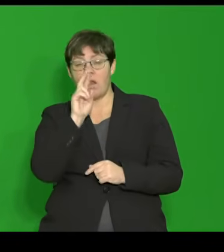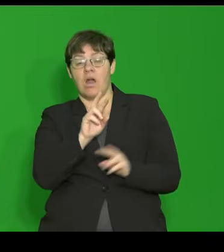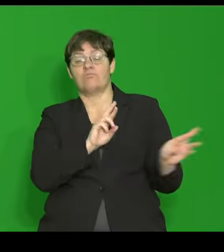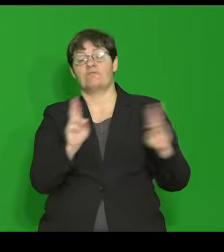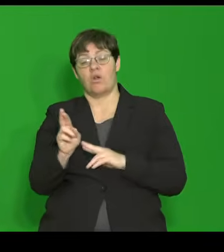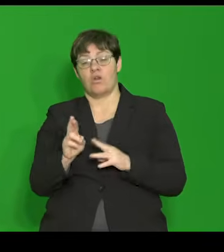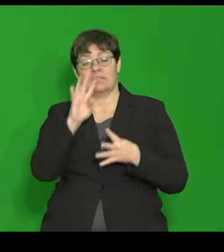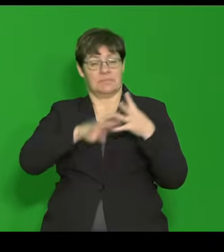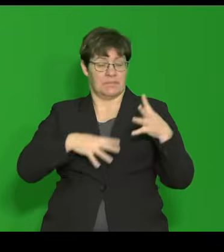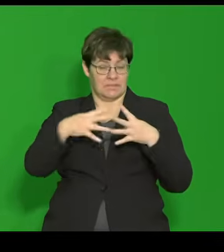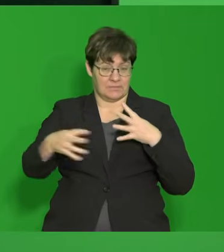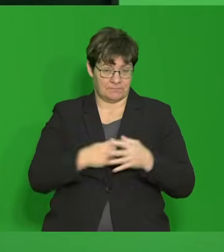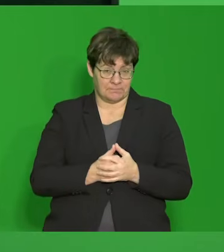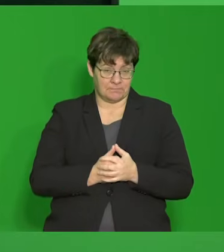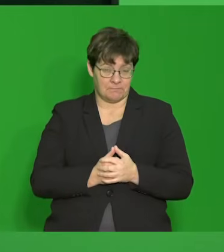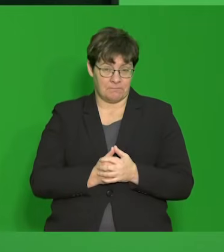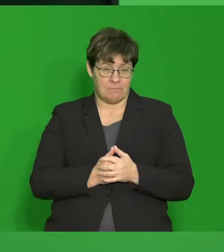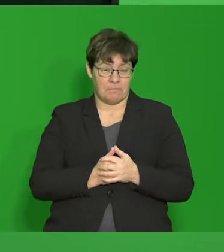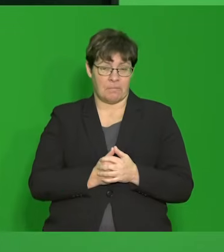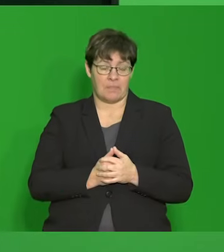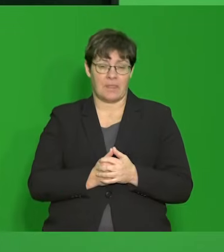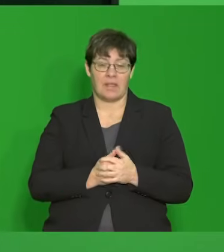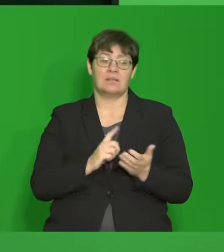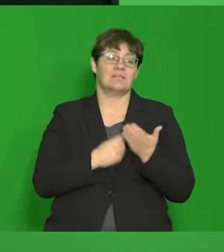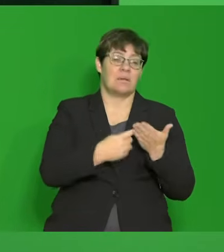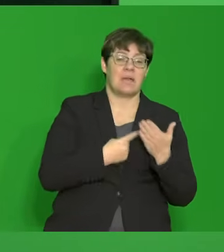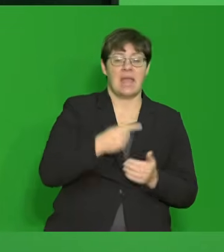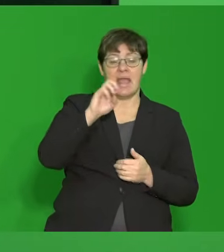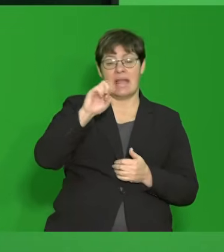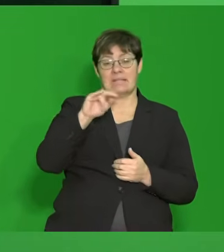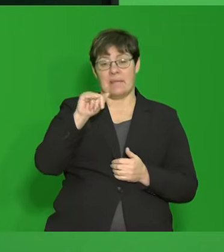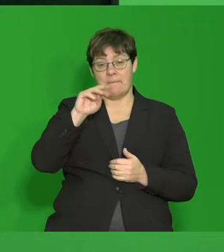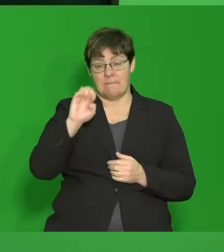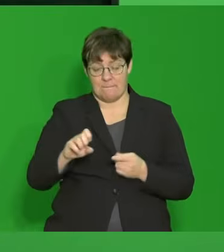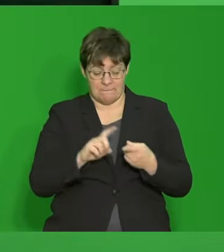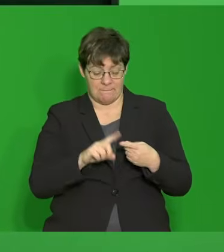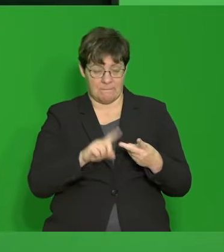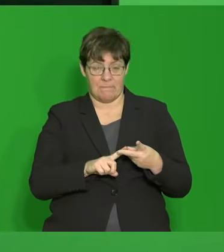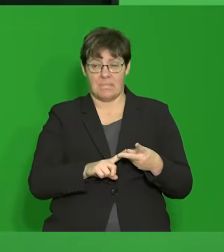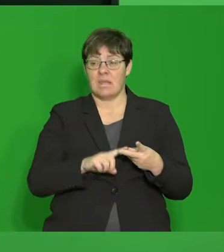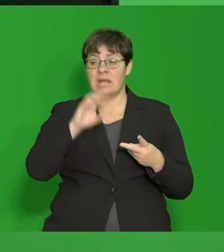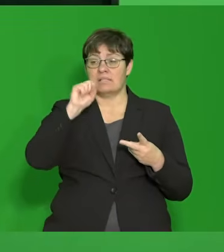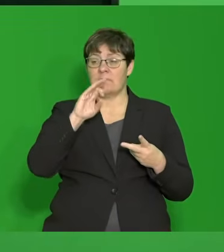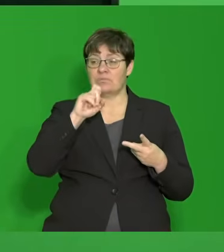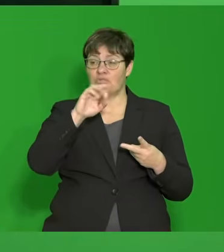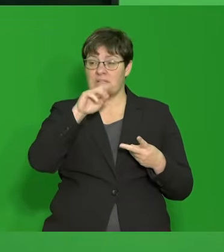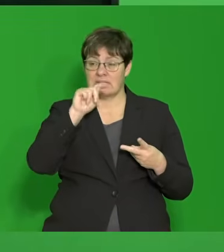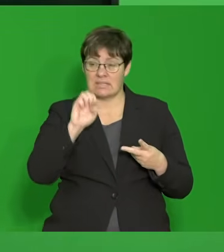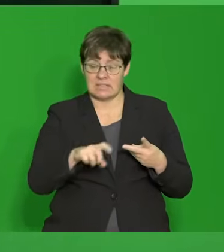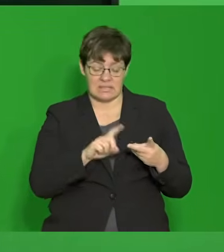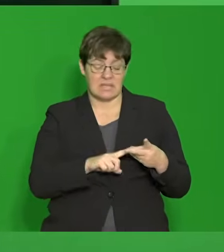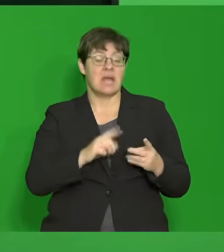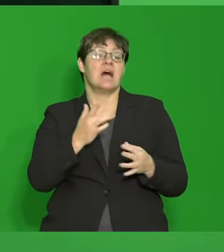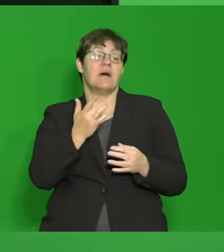refer to such a table. Again, it talks about the enzyme, the substrate, its preference